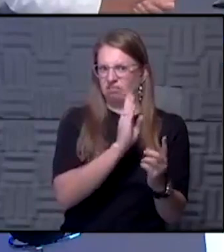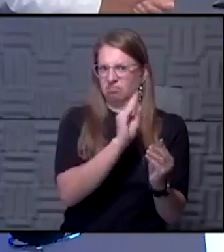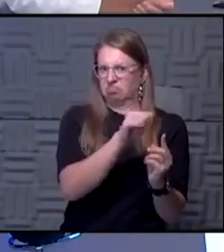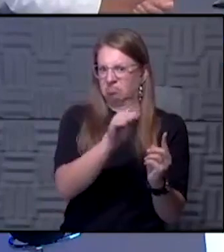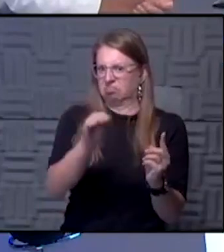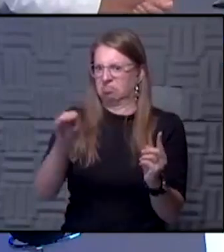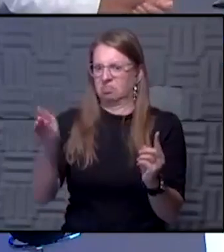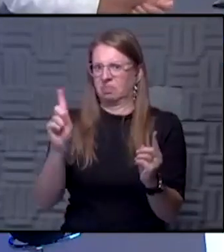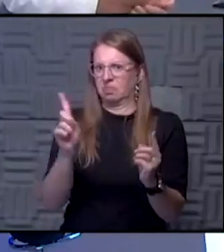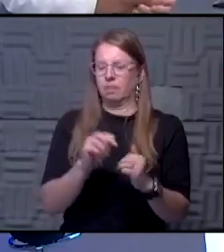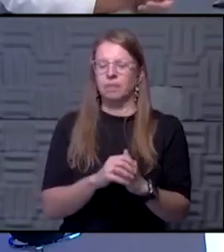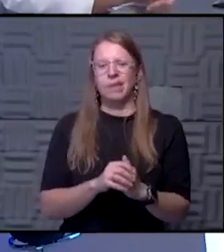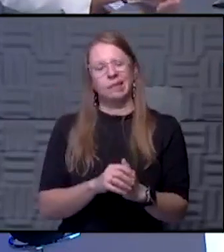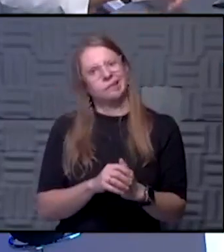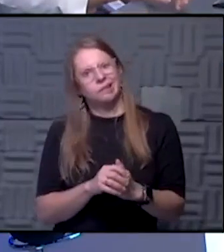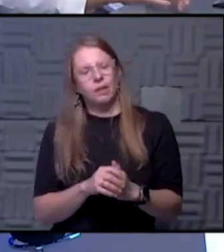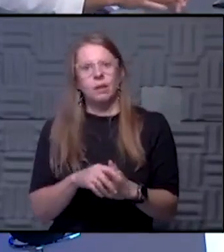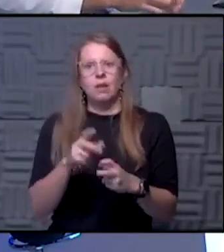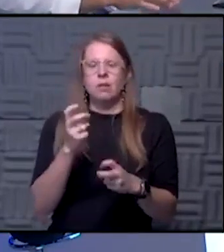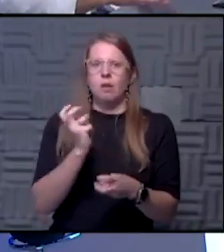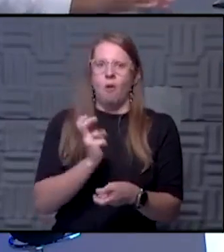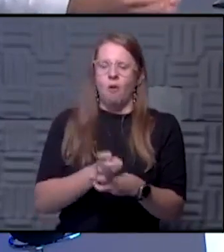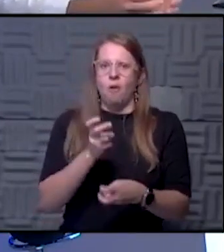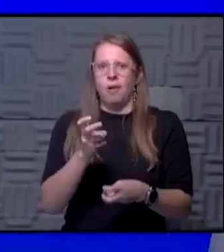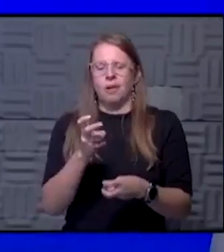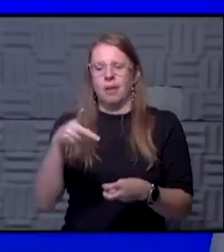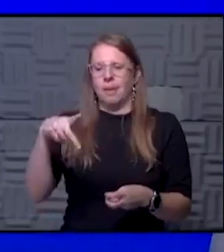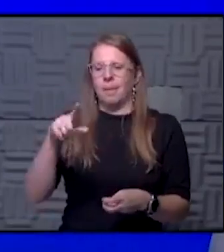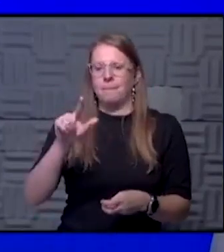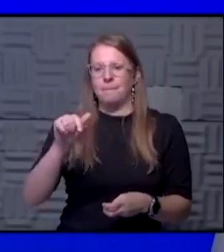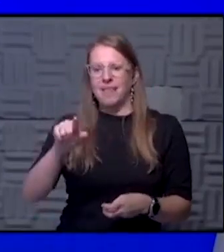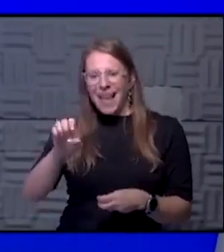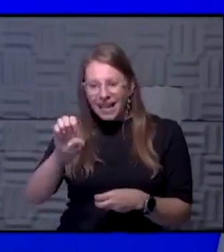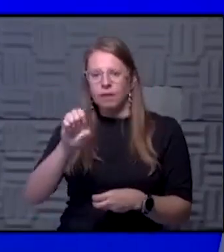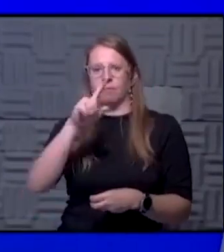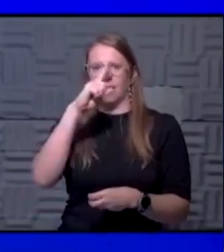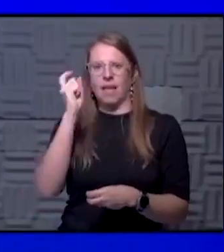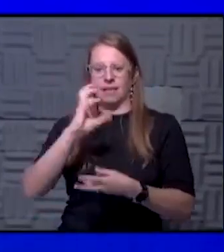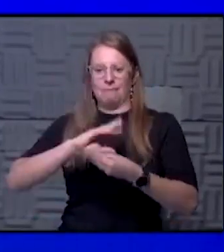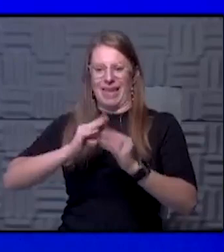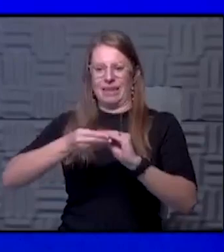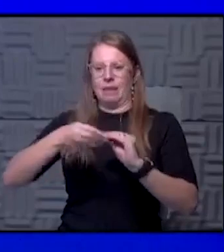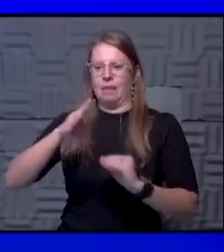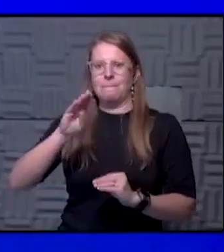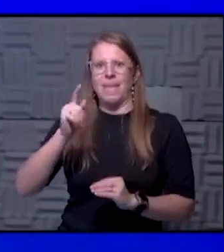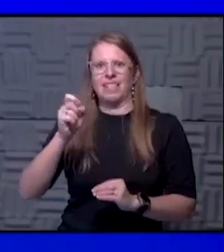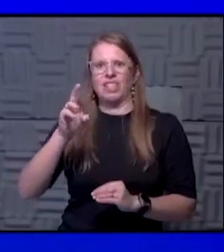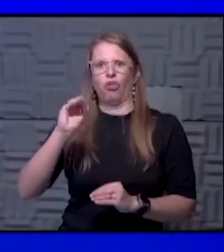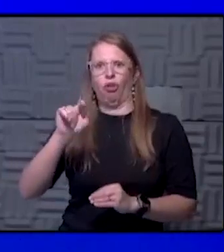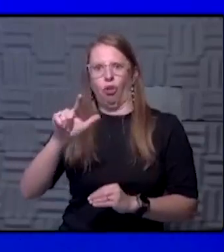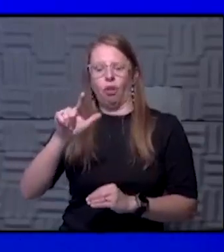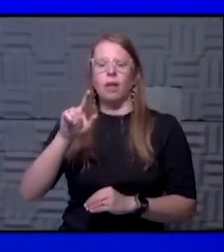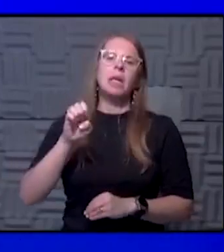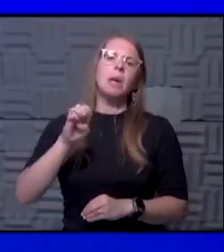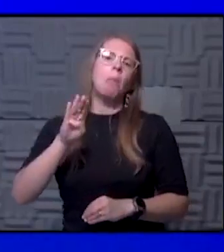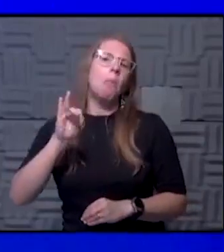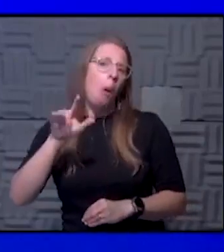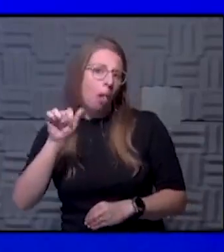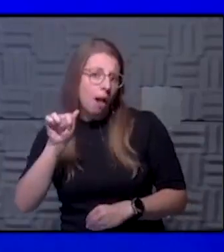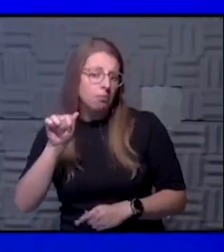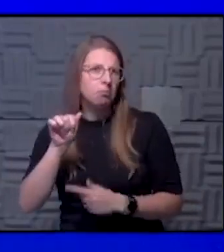I think it's hard to really go with the plague because it is a bacterial infection. This is a viral. So but certainly Ebola would